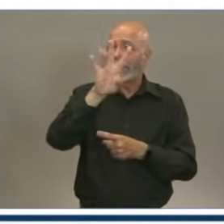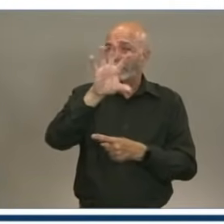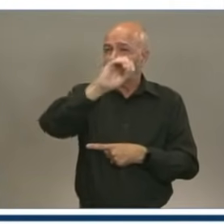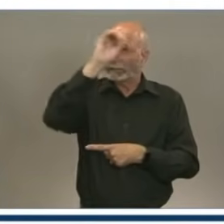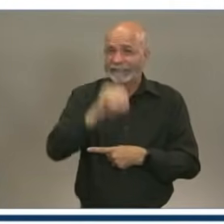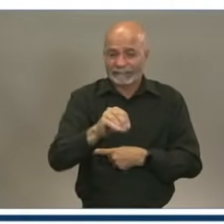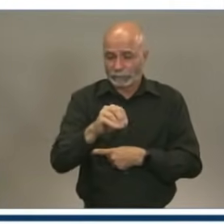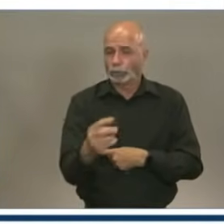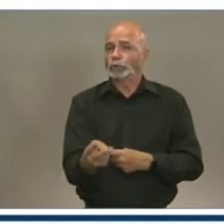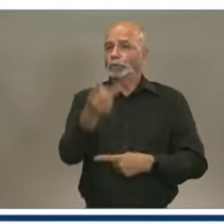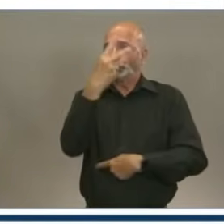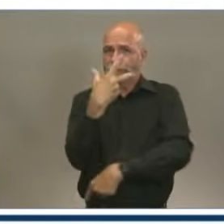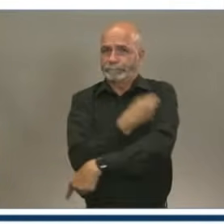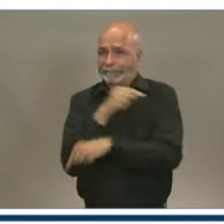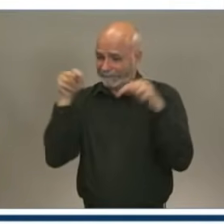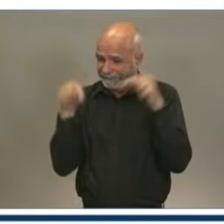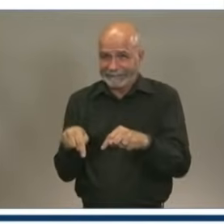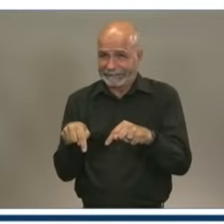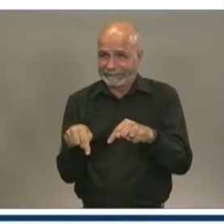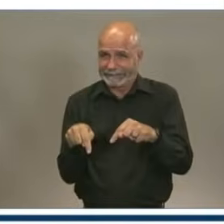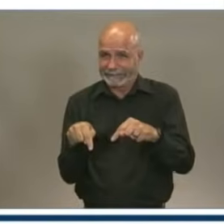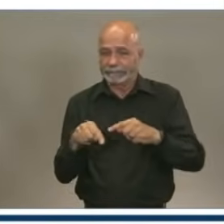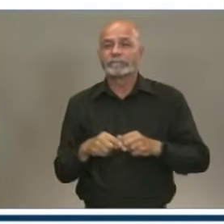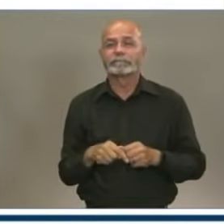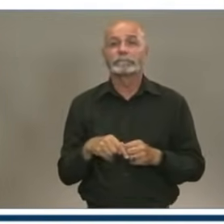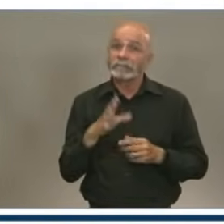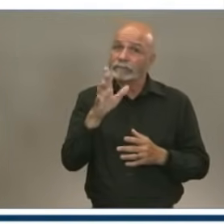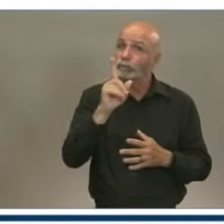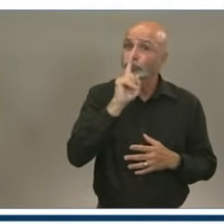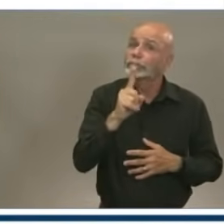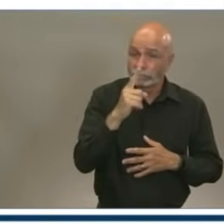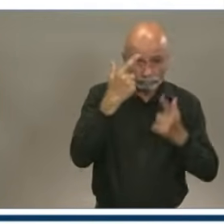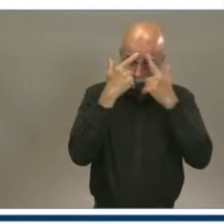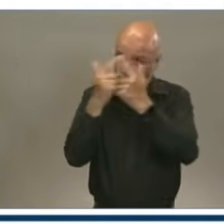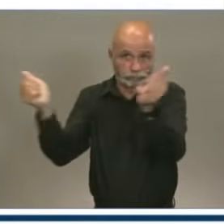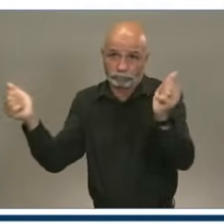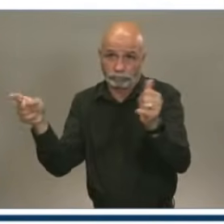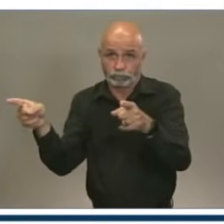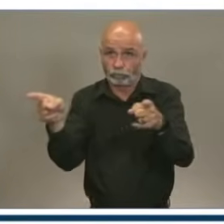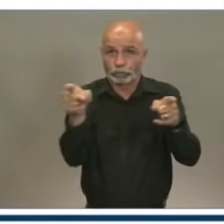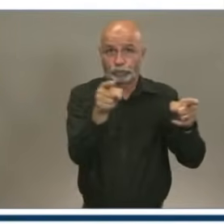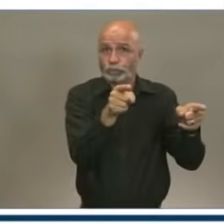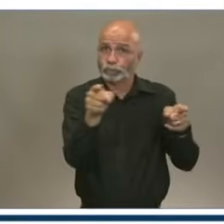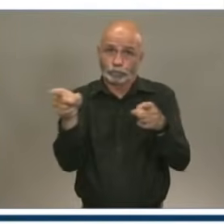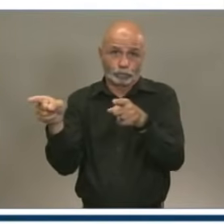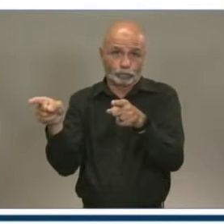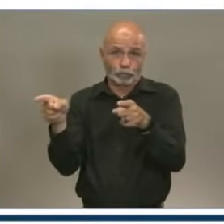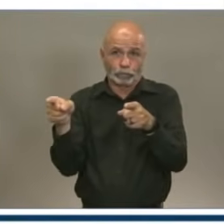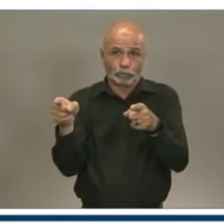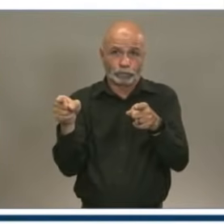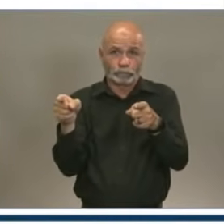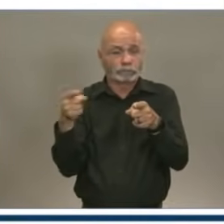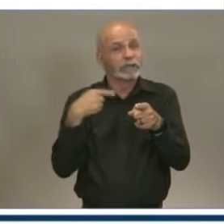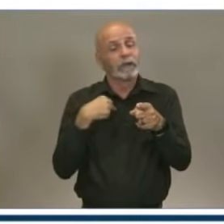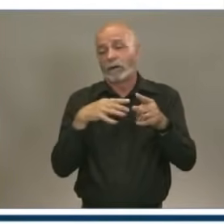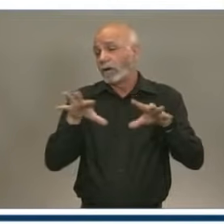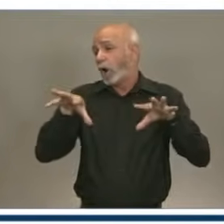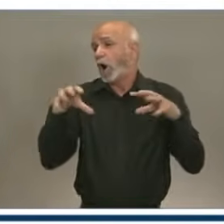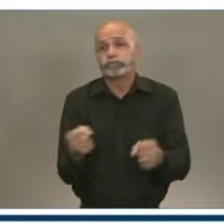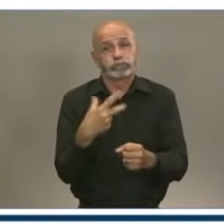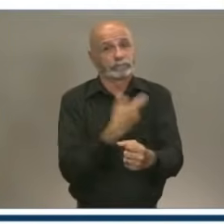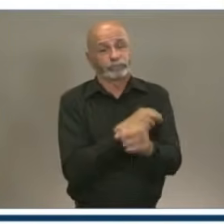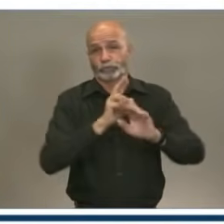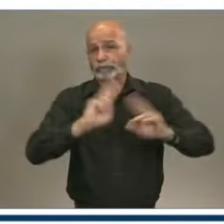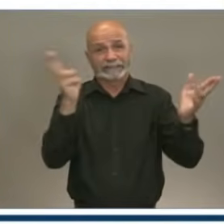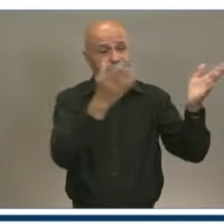us. How do we help each other out? We can get there. We have lots of vaccine, lots of appointments. Next, we'll go to All